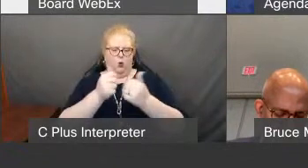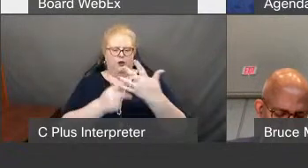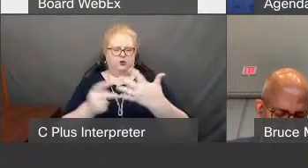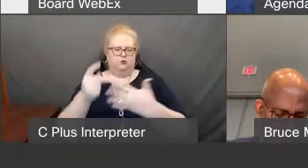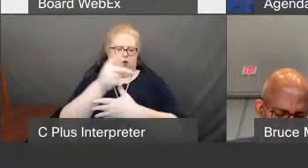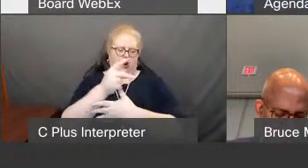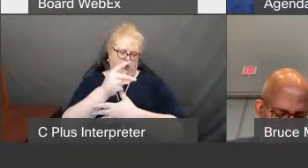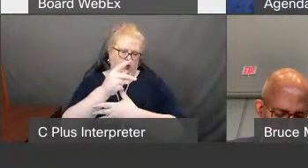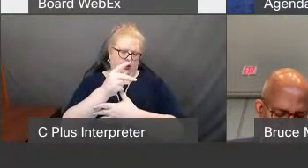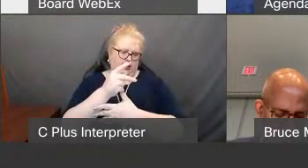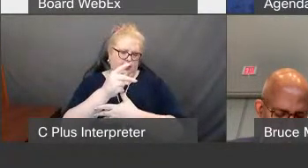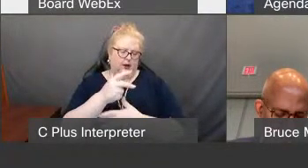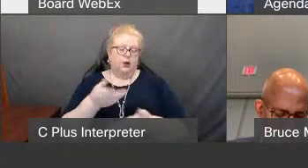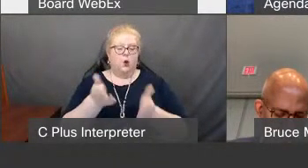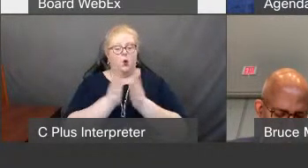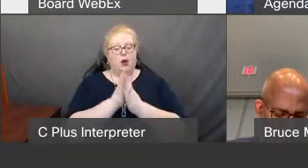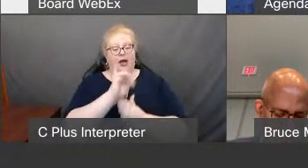us